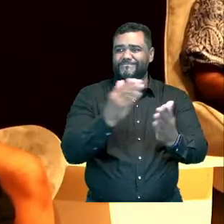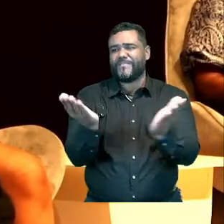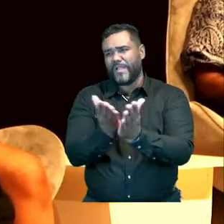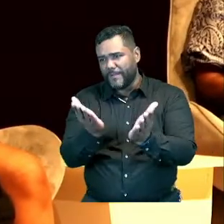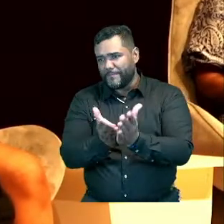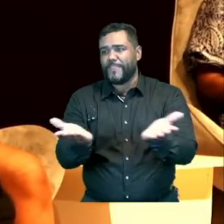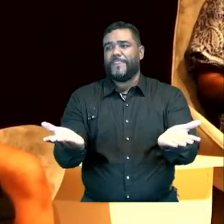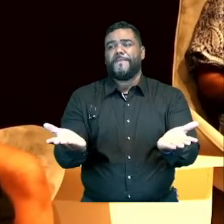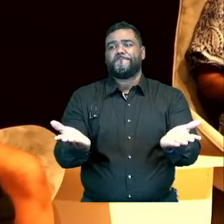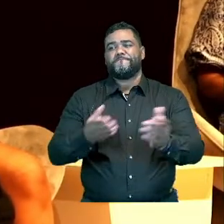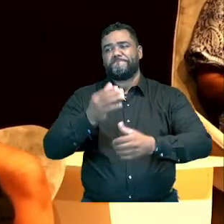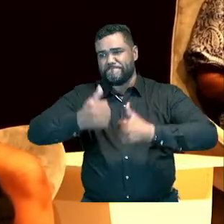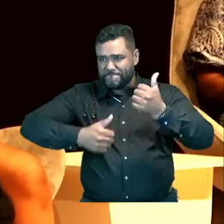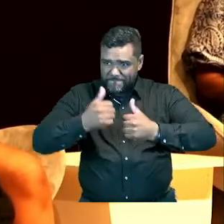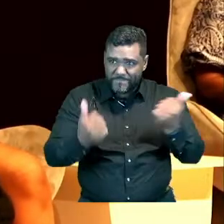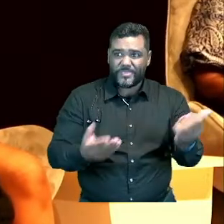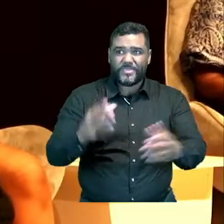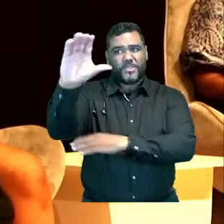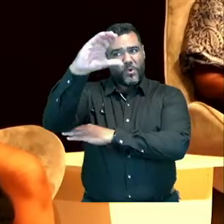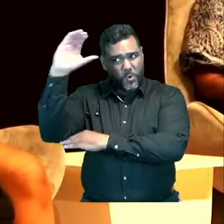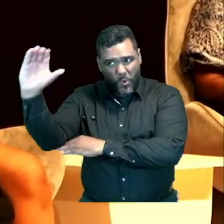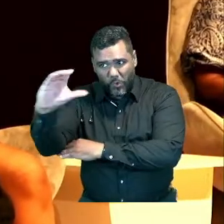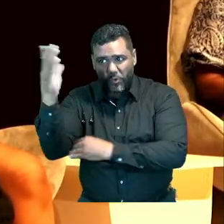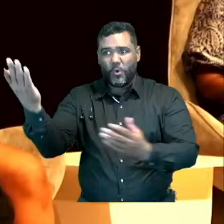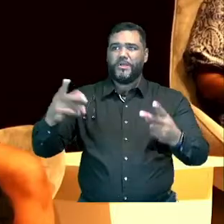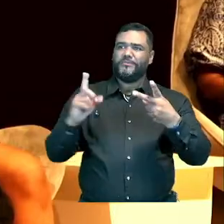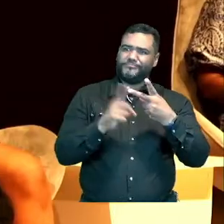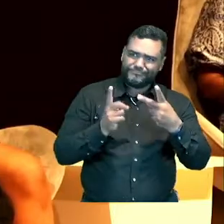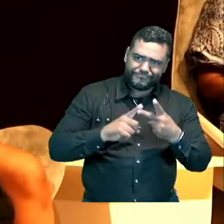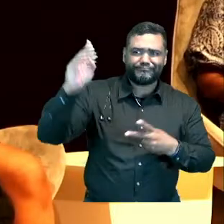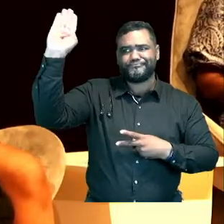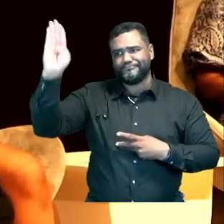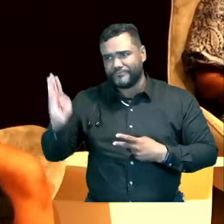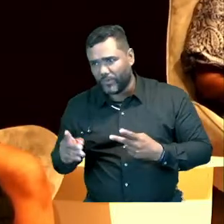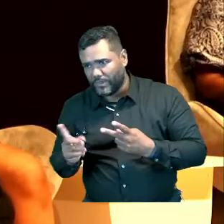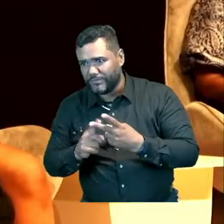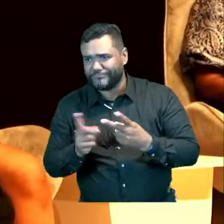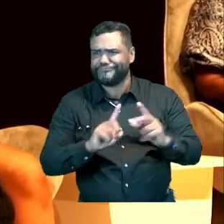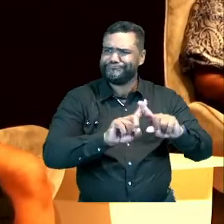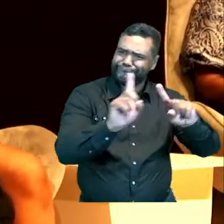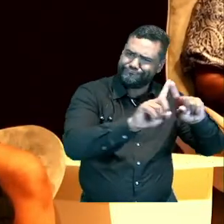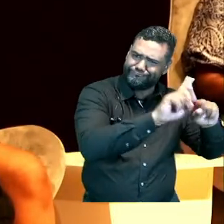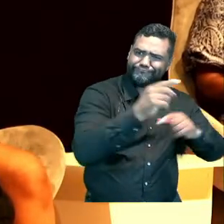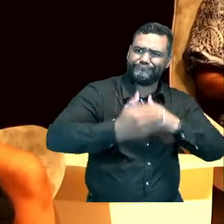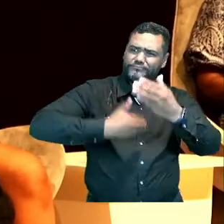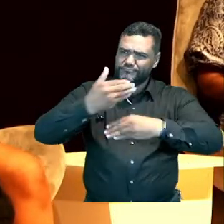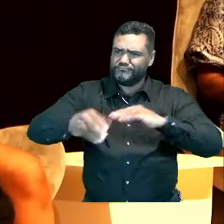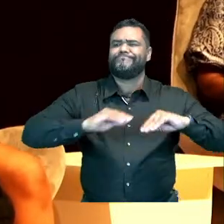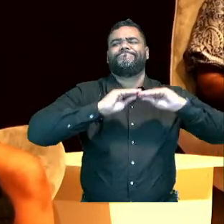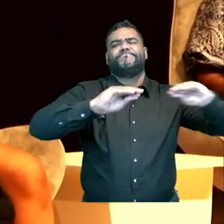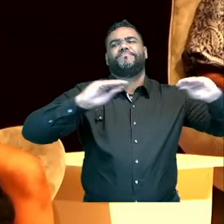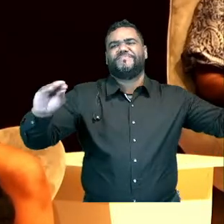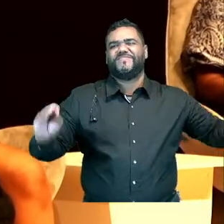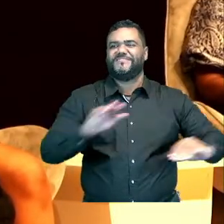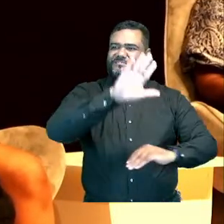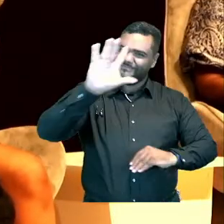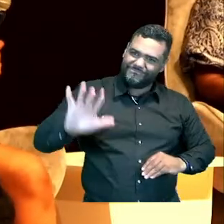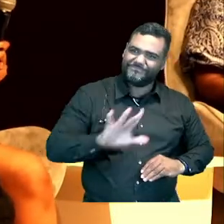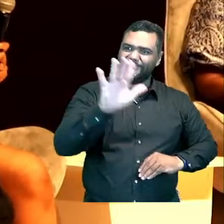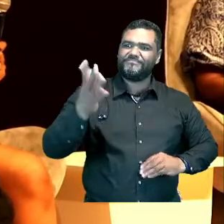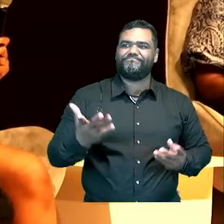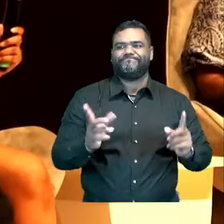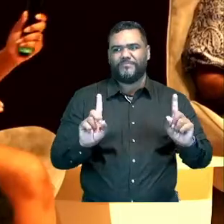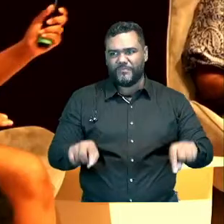in other places in order to strengthen our work nationally, but also remember that we're connected globally.